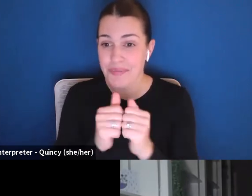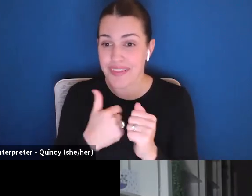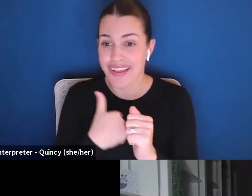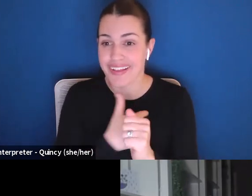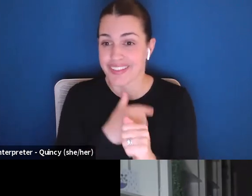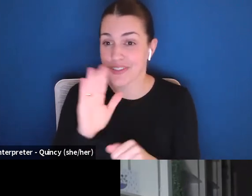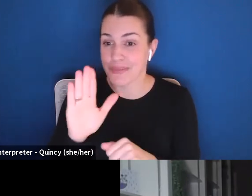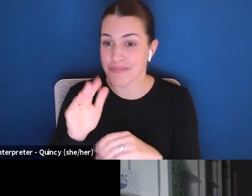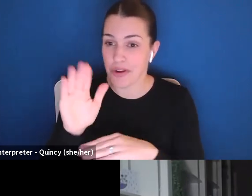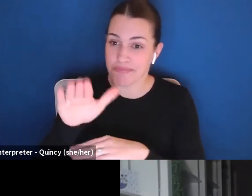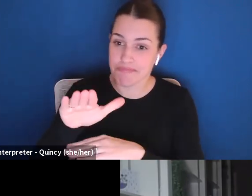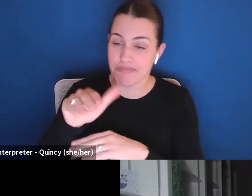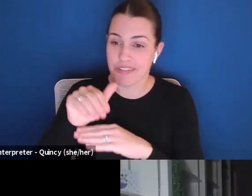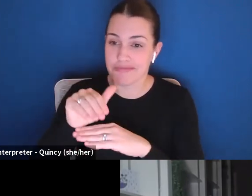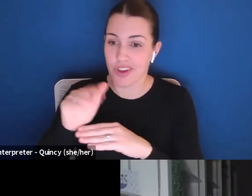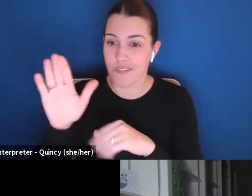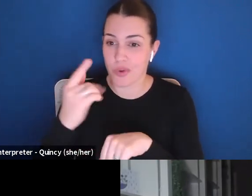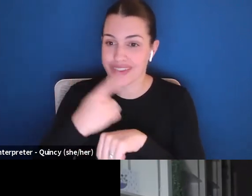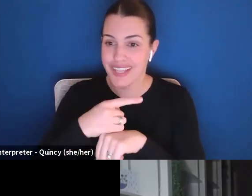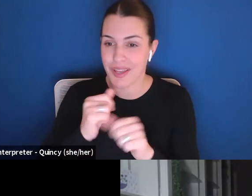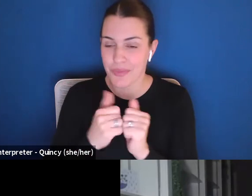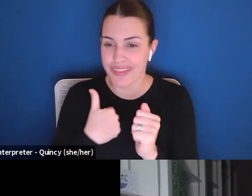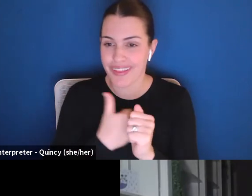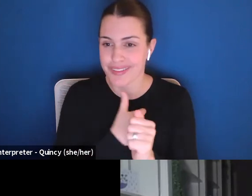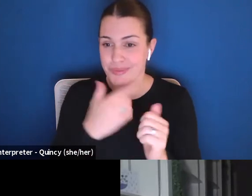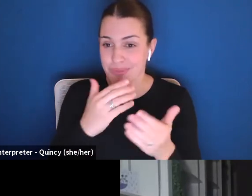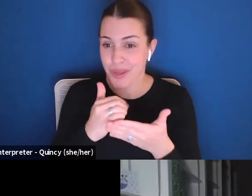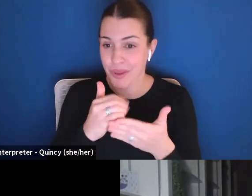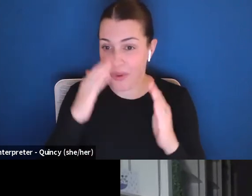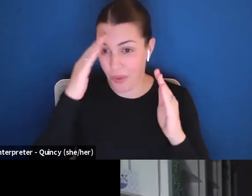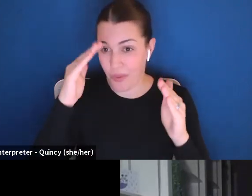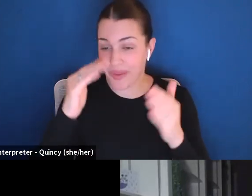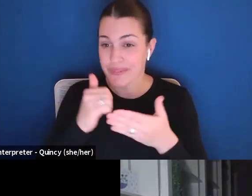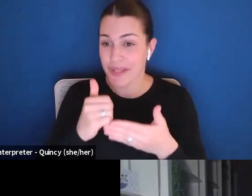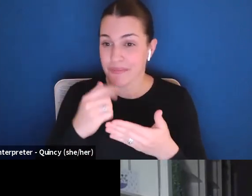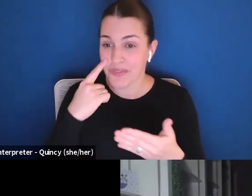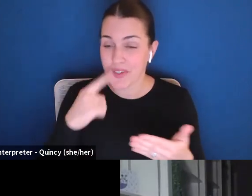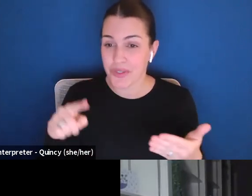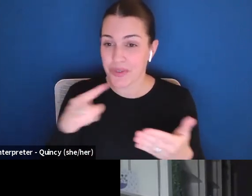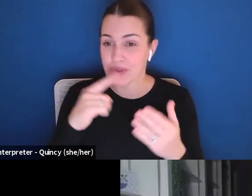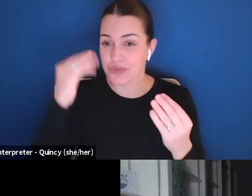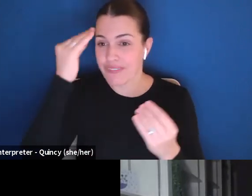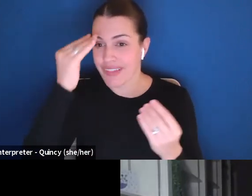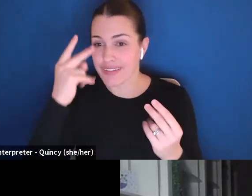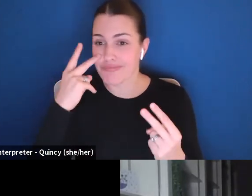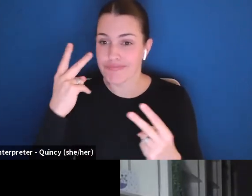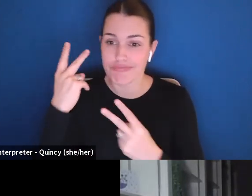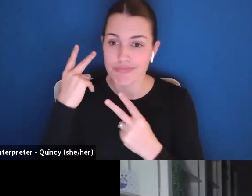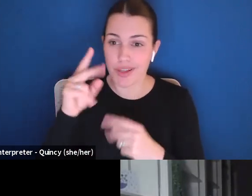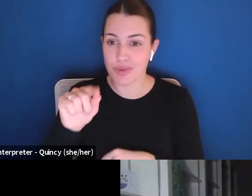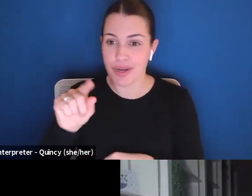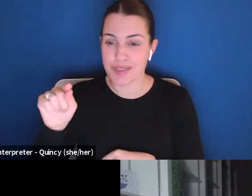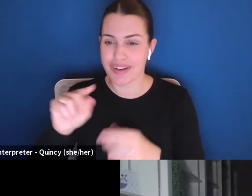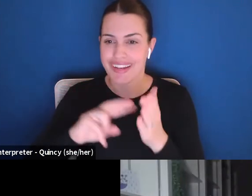day with us. We really hope that it was helpful for you in reflecting on 2020 and setting intentions